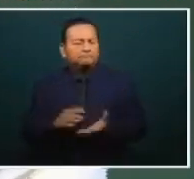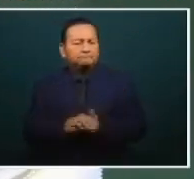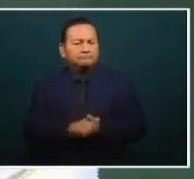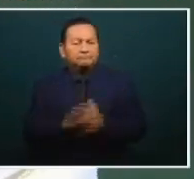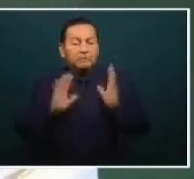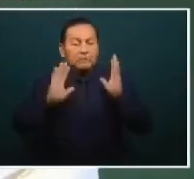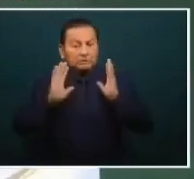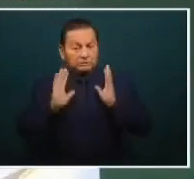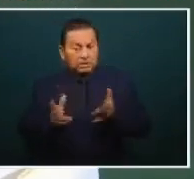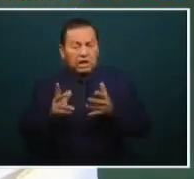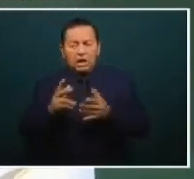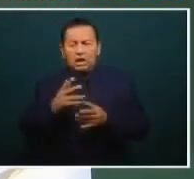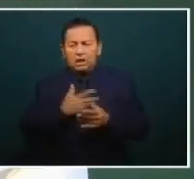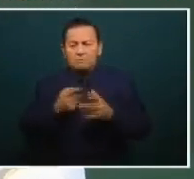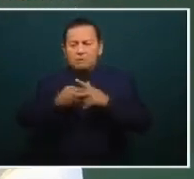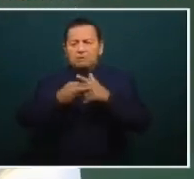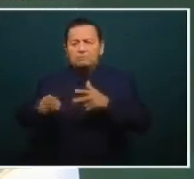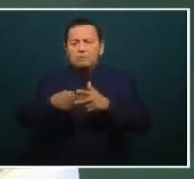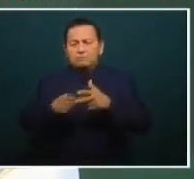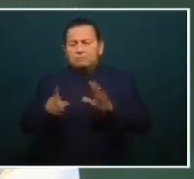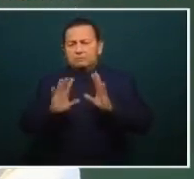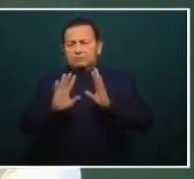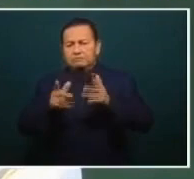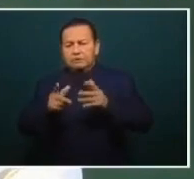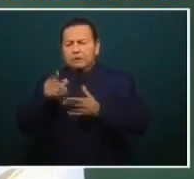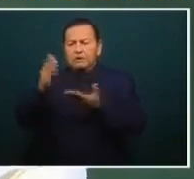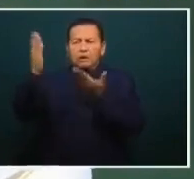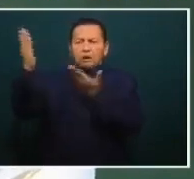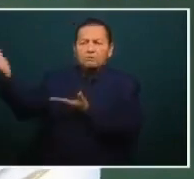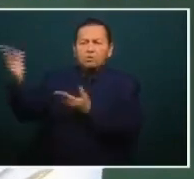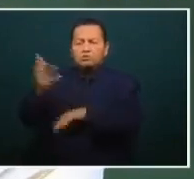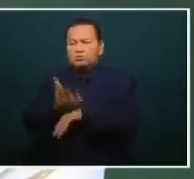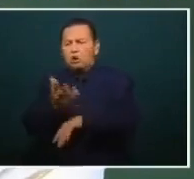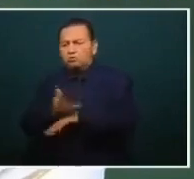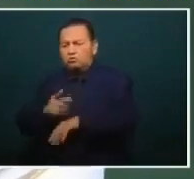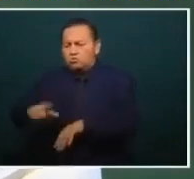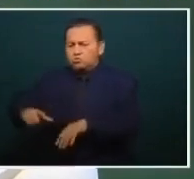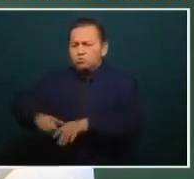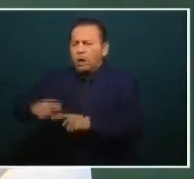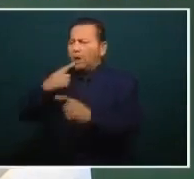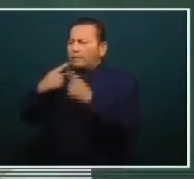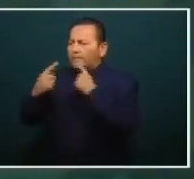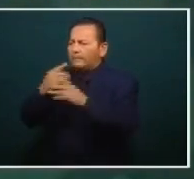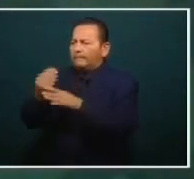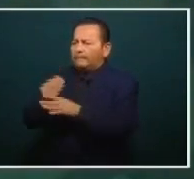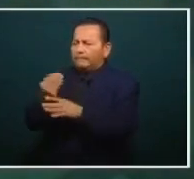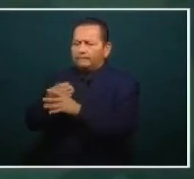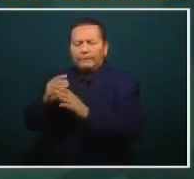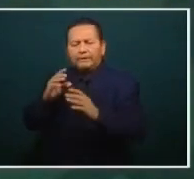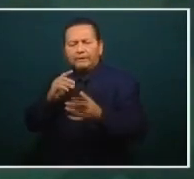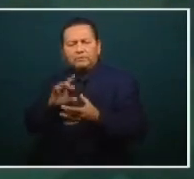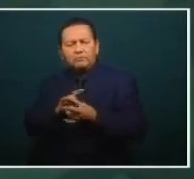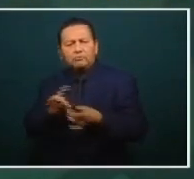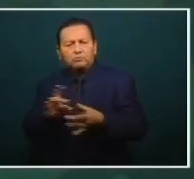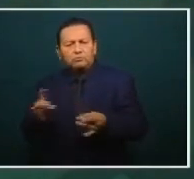we initiated communication with the government of the United